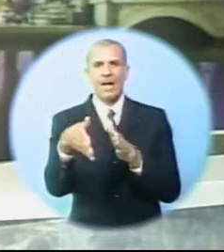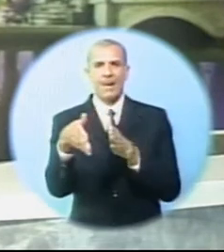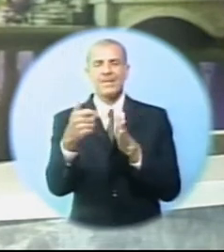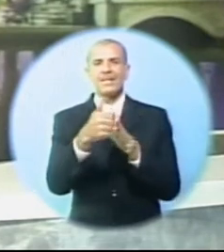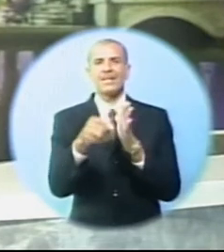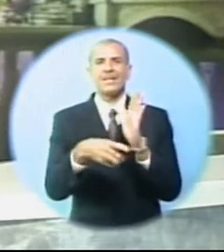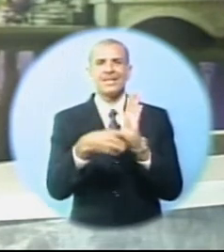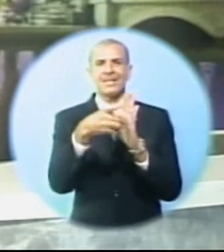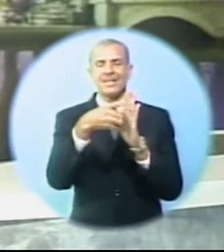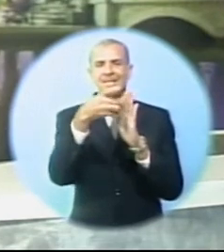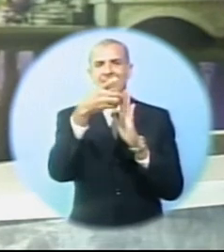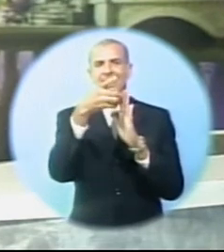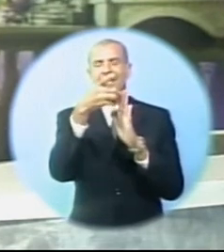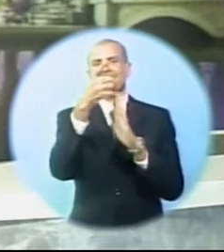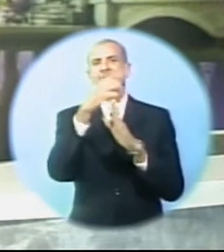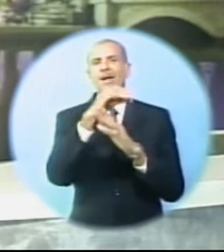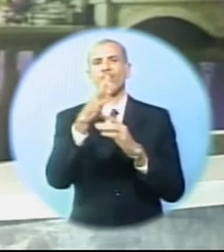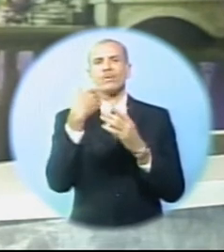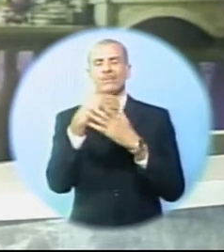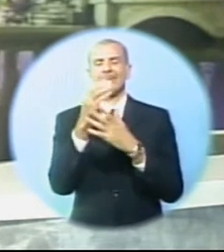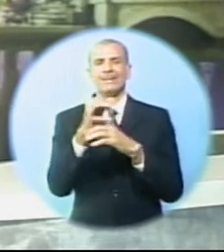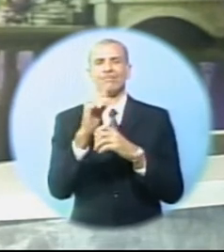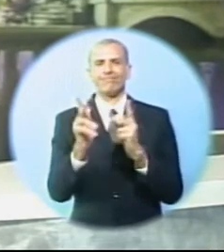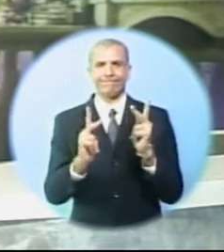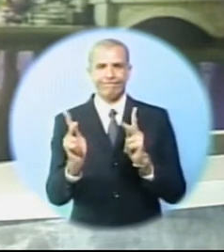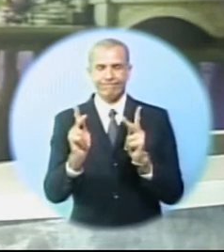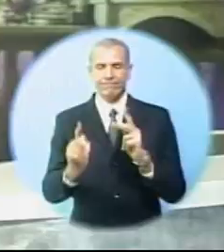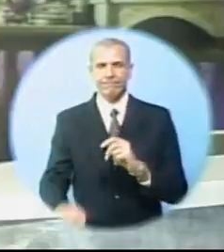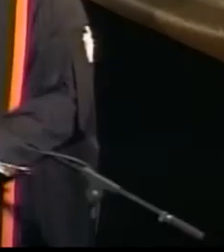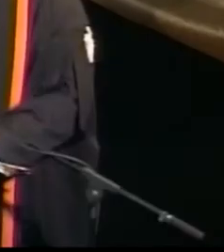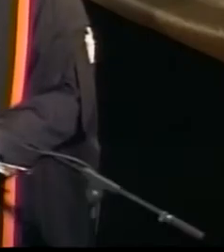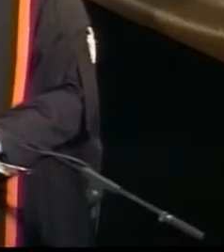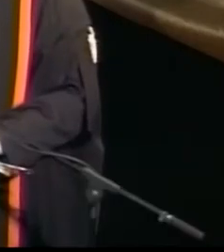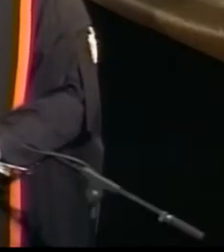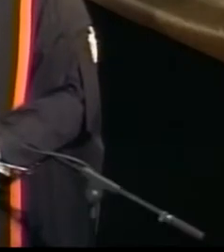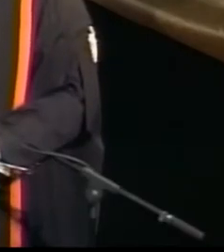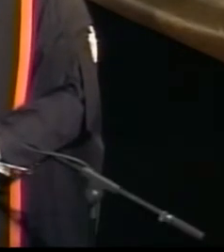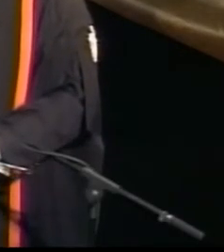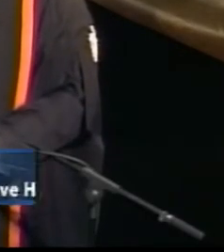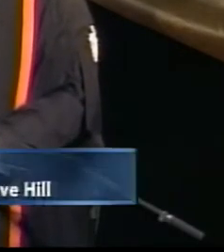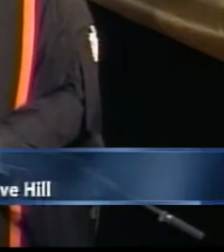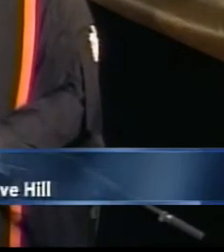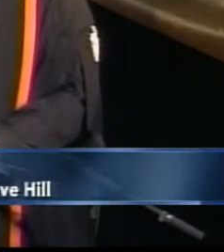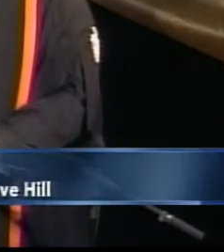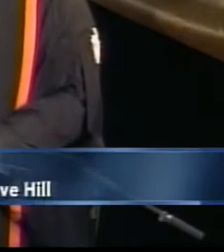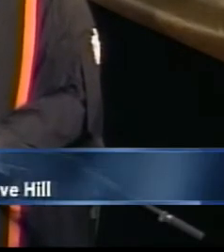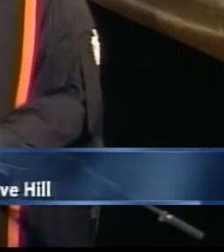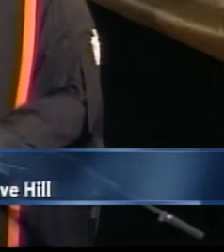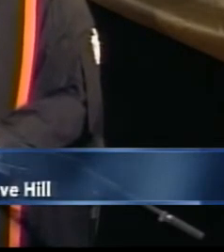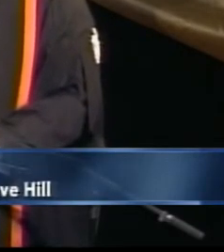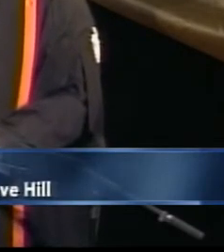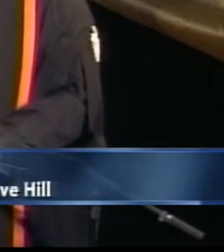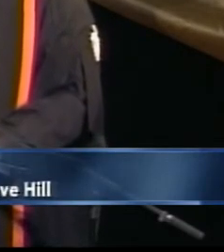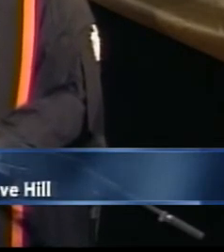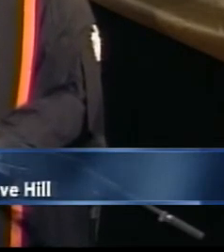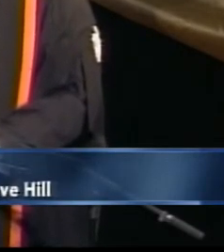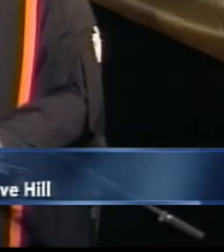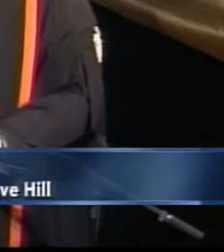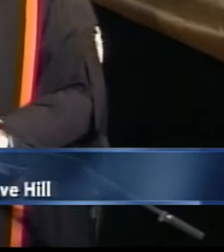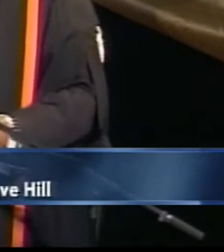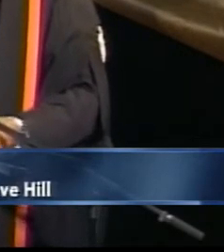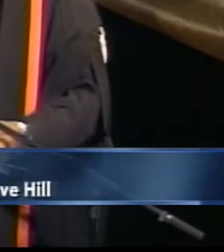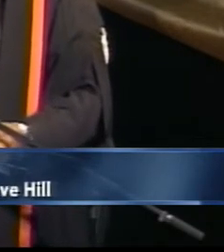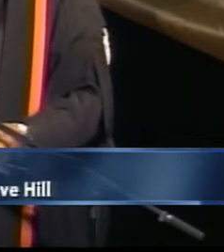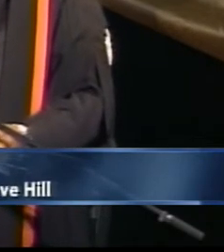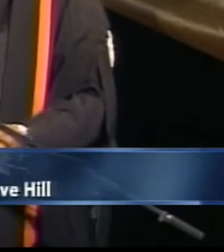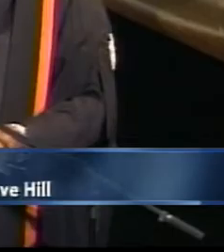encourage the development of well-rounded citizens. These include the mentorship program, which allows students to gain practical knowledge by